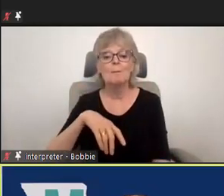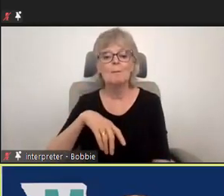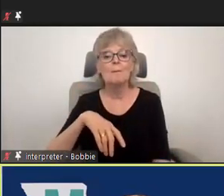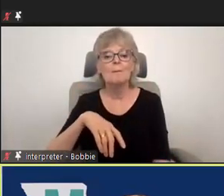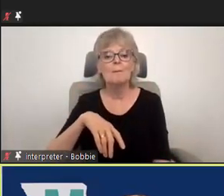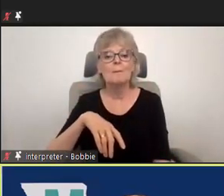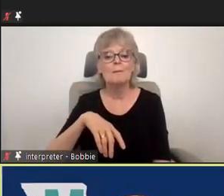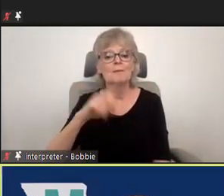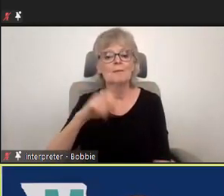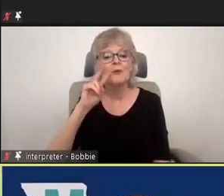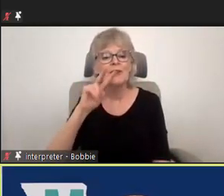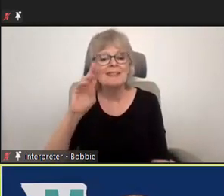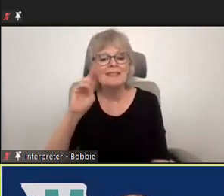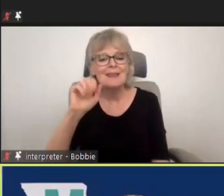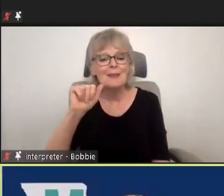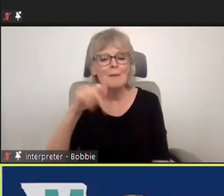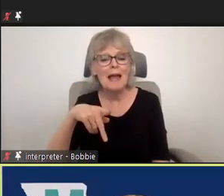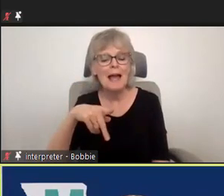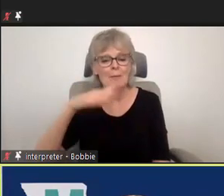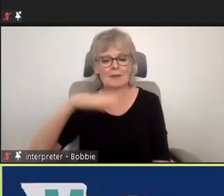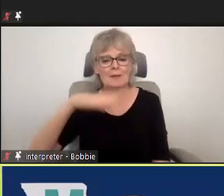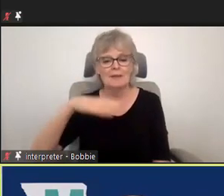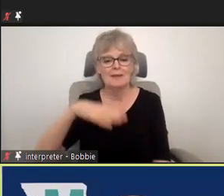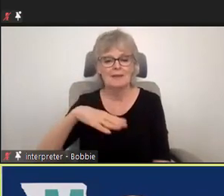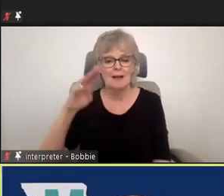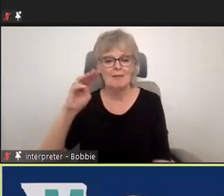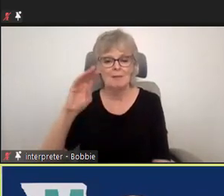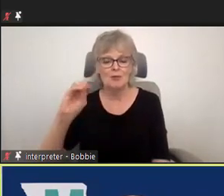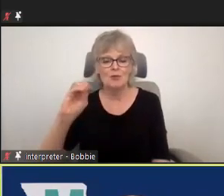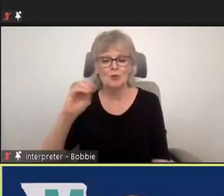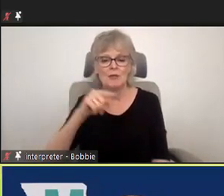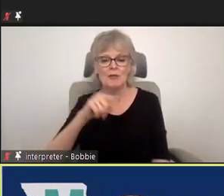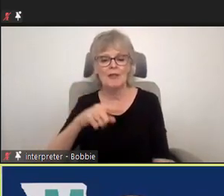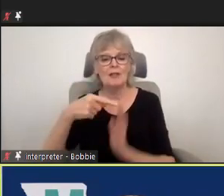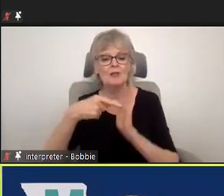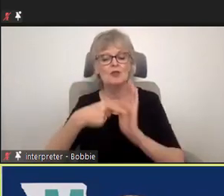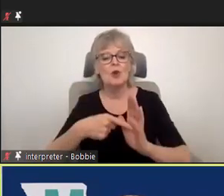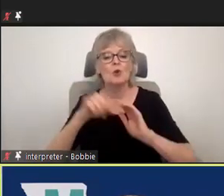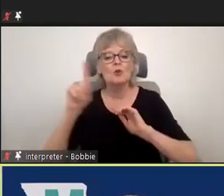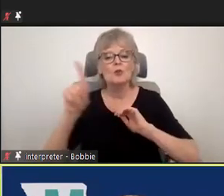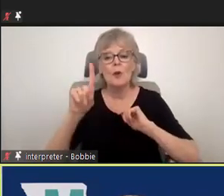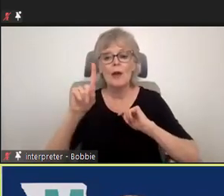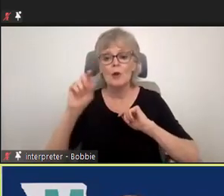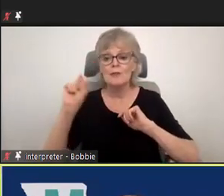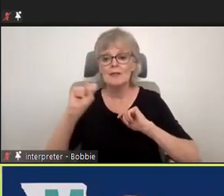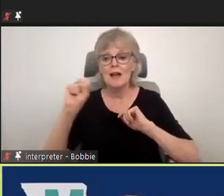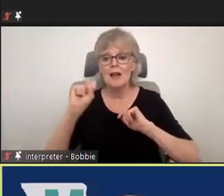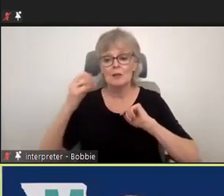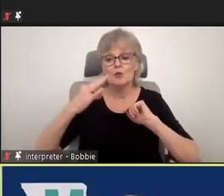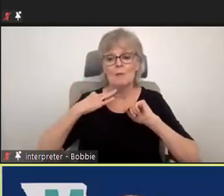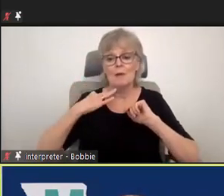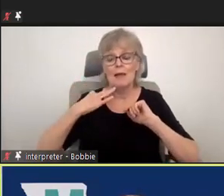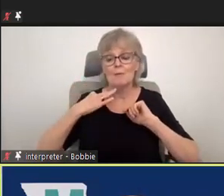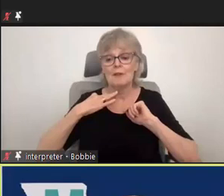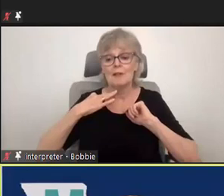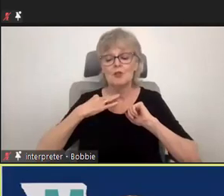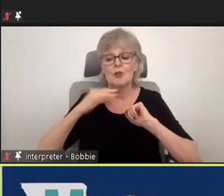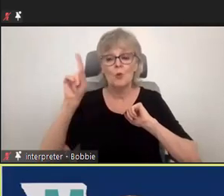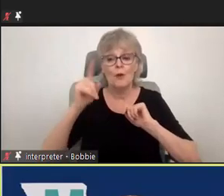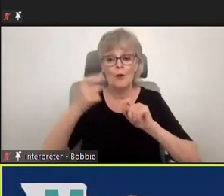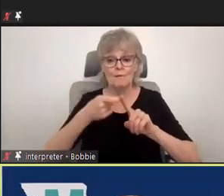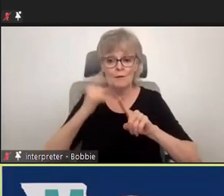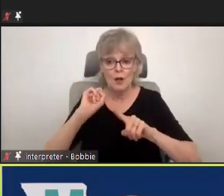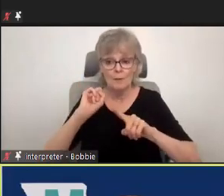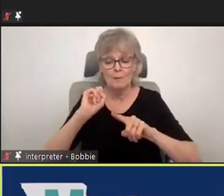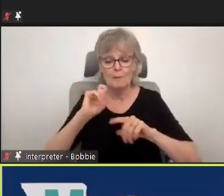Missouri you can see down below shows where those scholarship applications came from. They